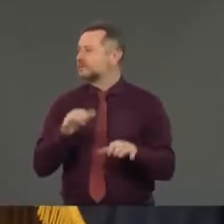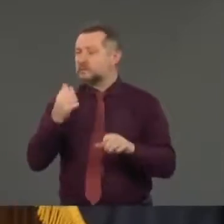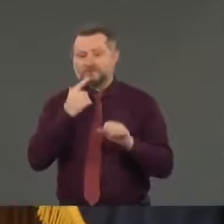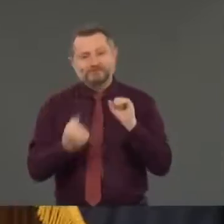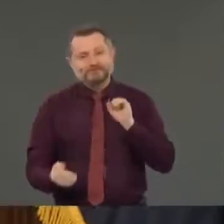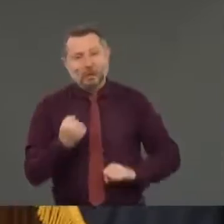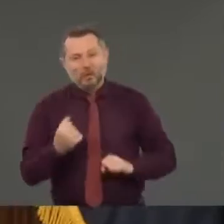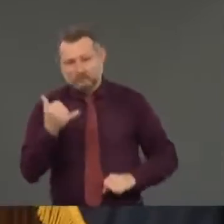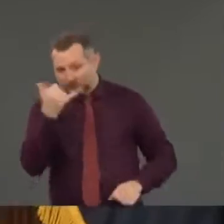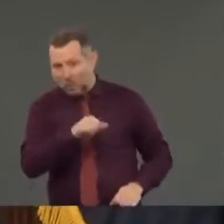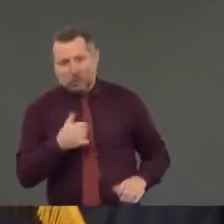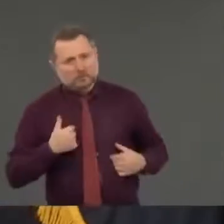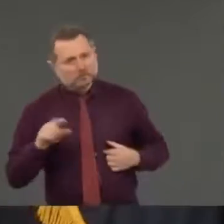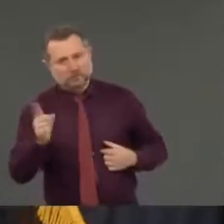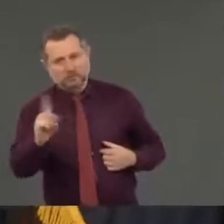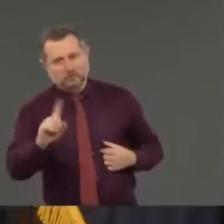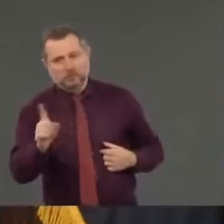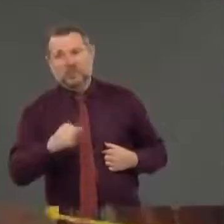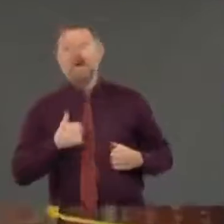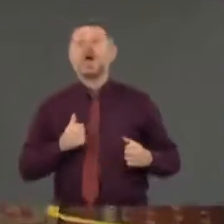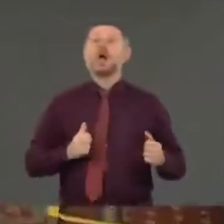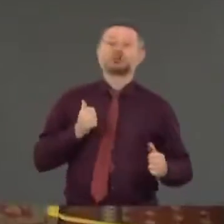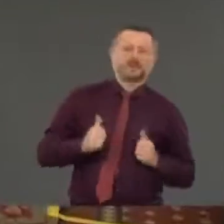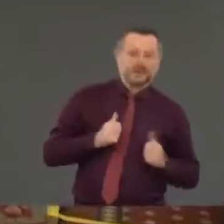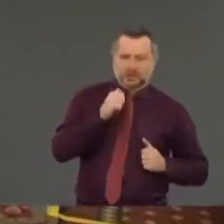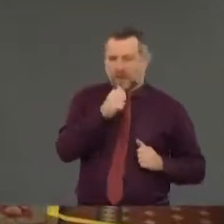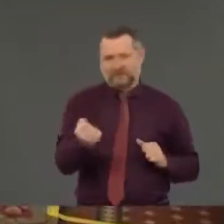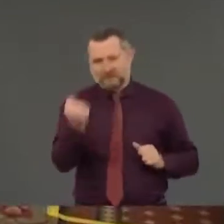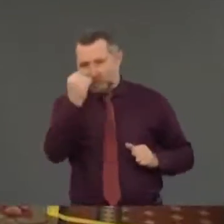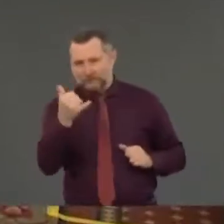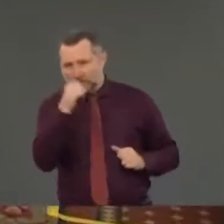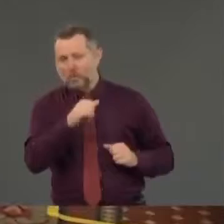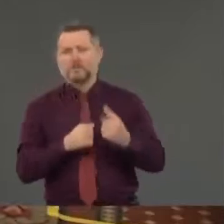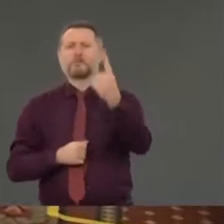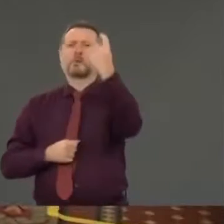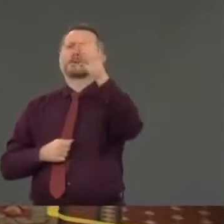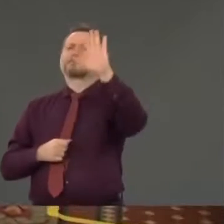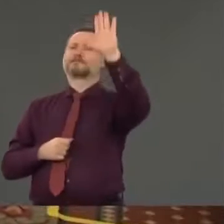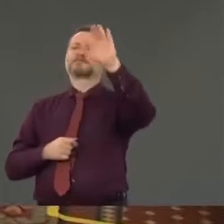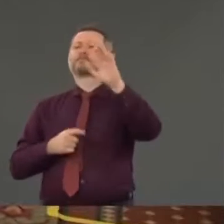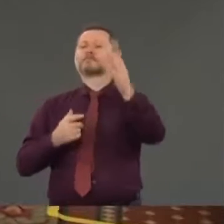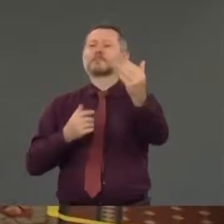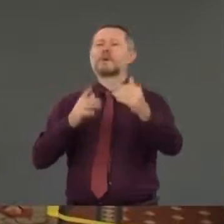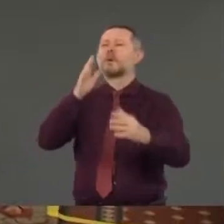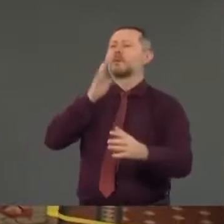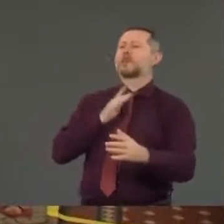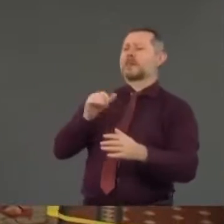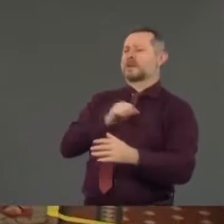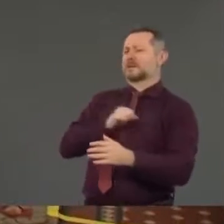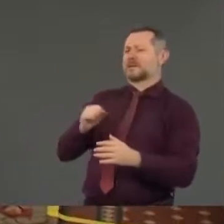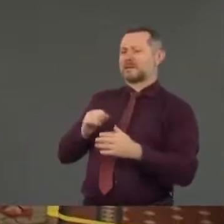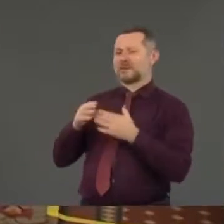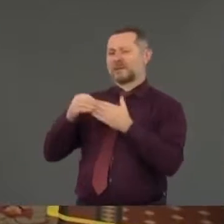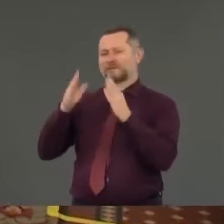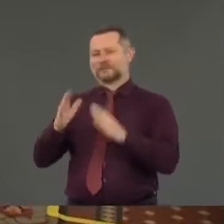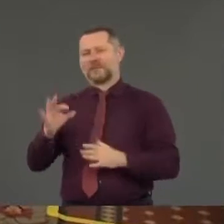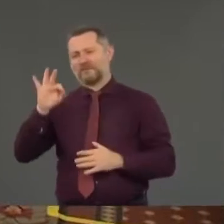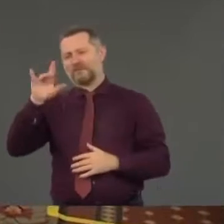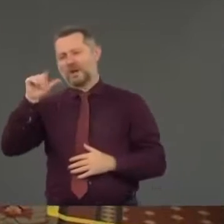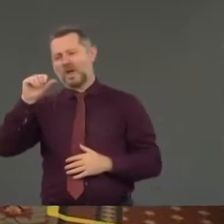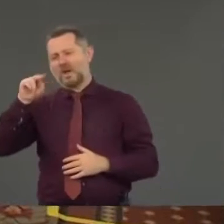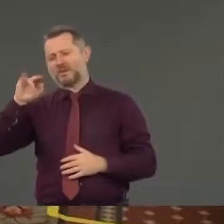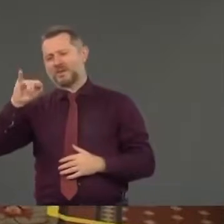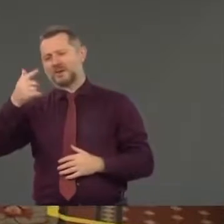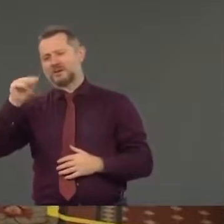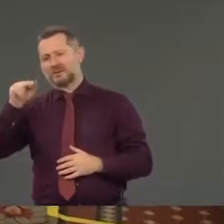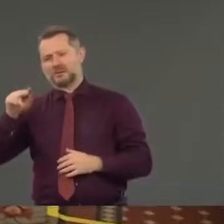but not foolish. Let's take one more. Minority Leader Flanagan announced that he is resigning effective June 28th. Have you spoken with him, and what